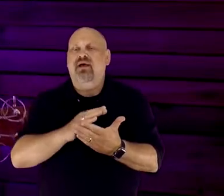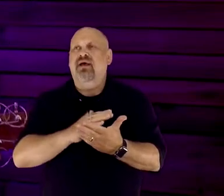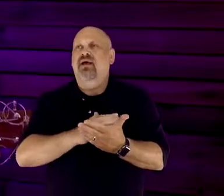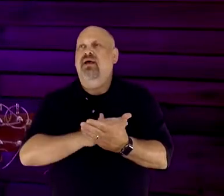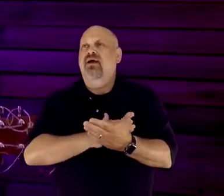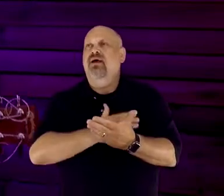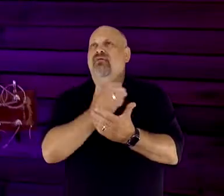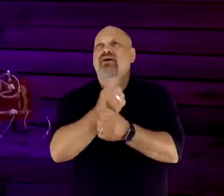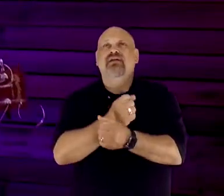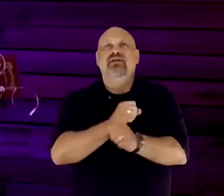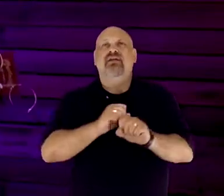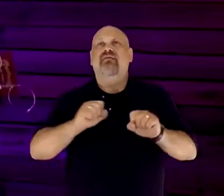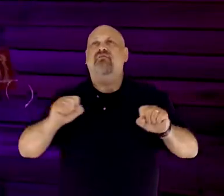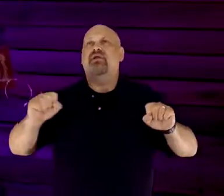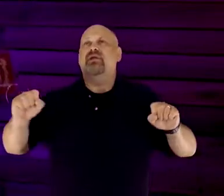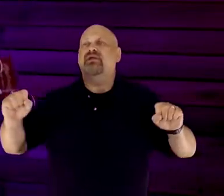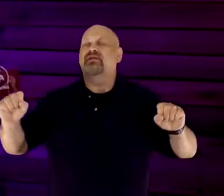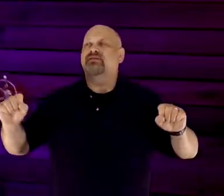of